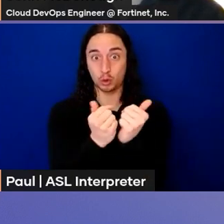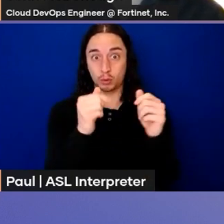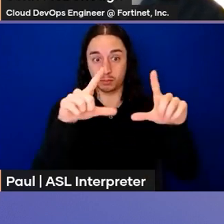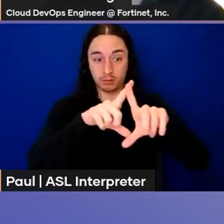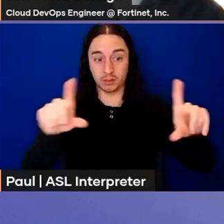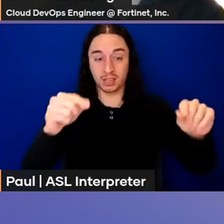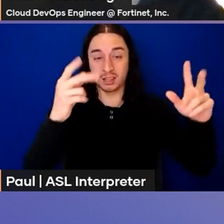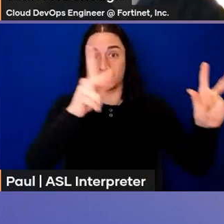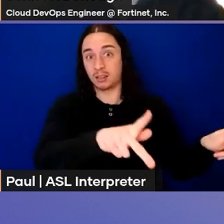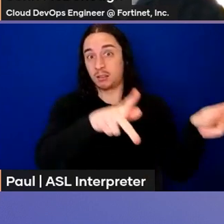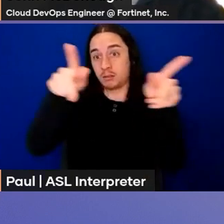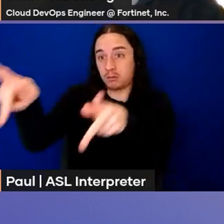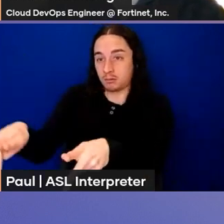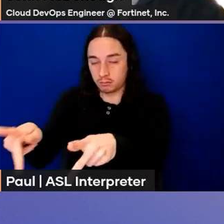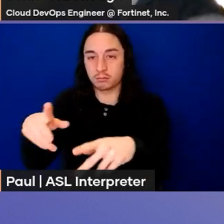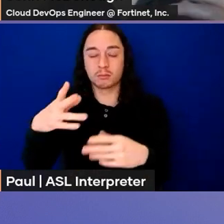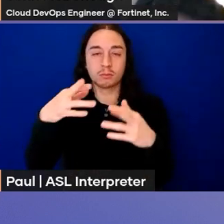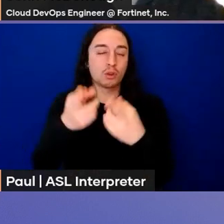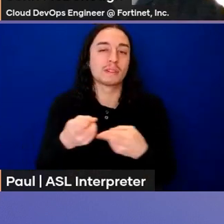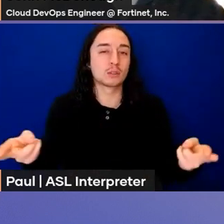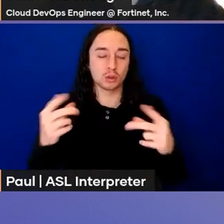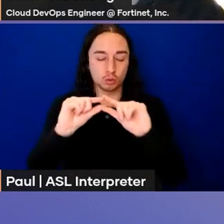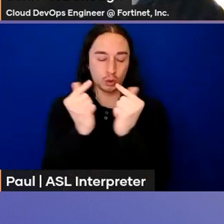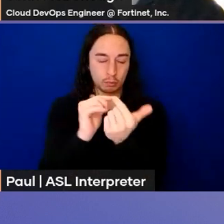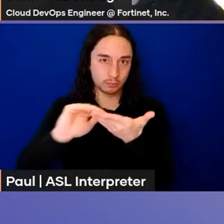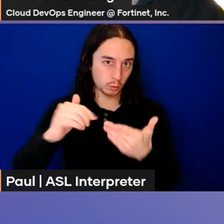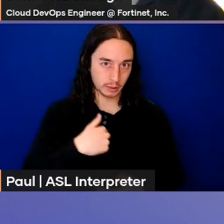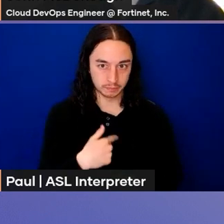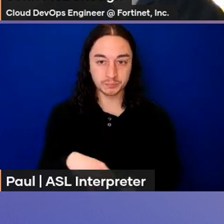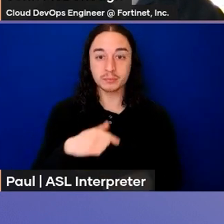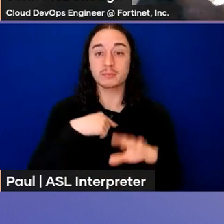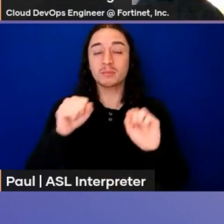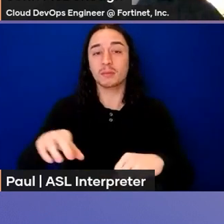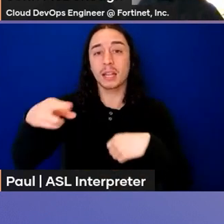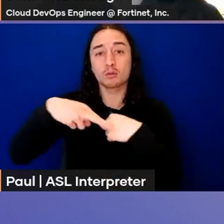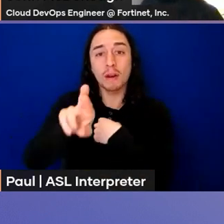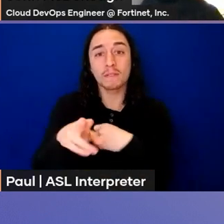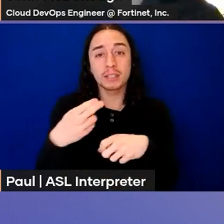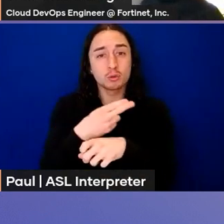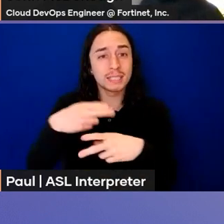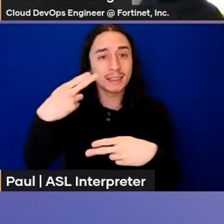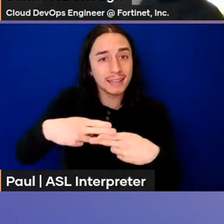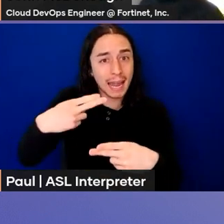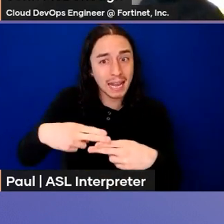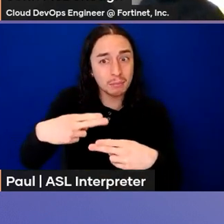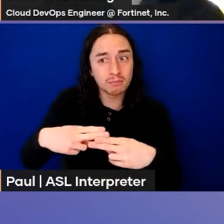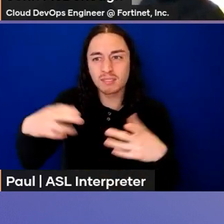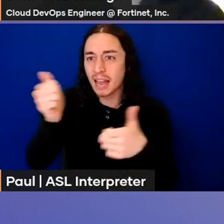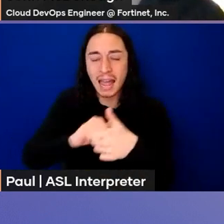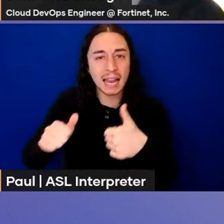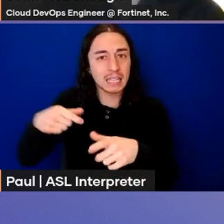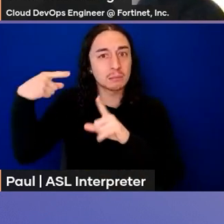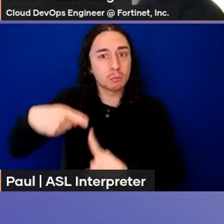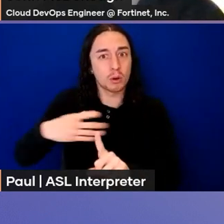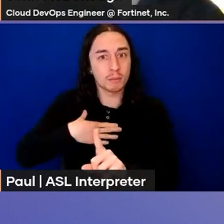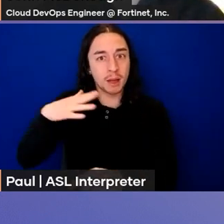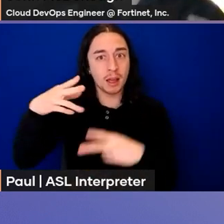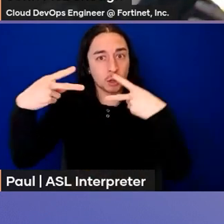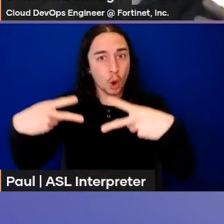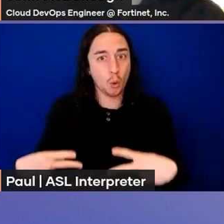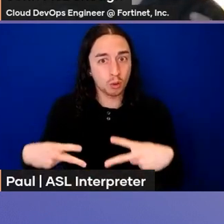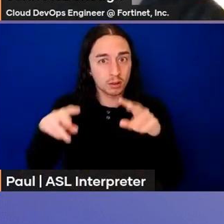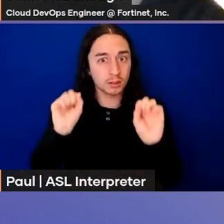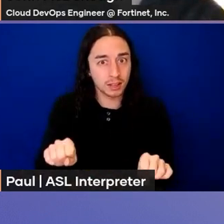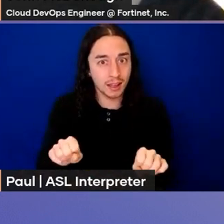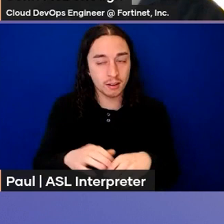resource groups, excuse me, I can reference things by name at any place in my code. And it makes for